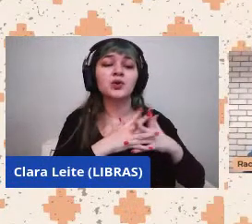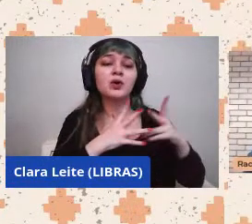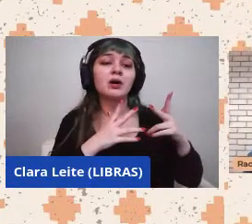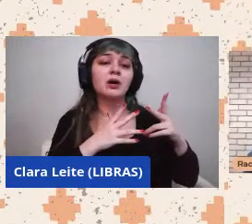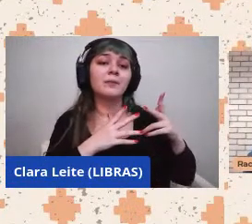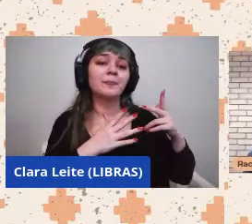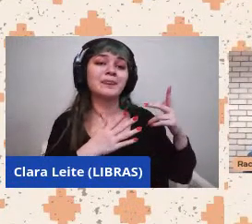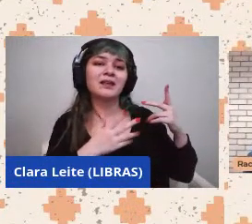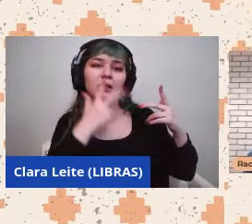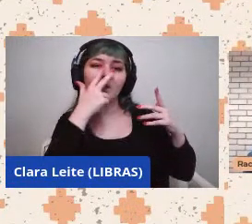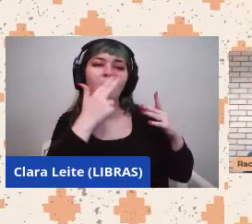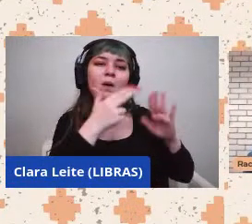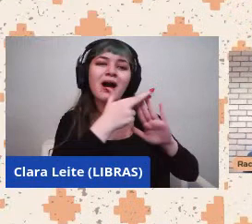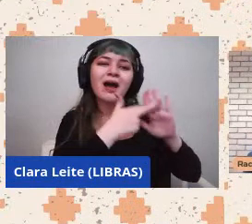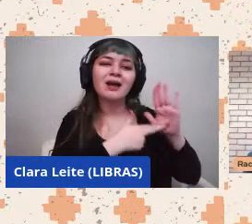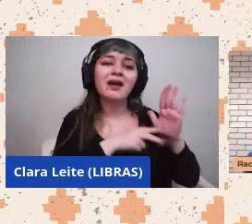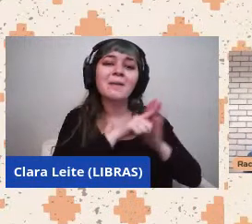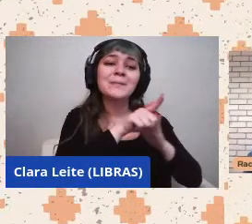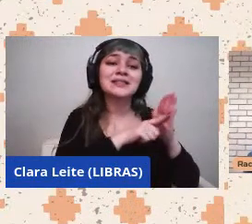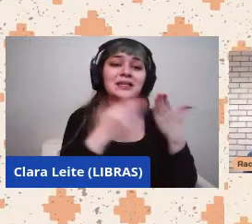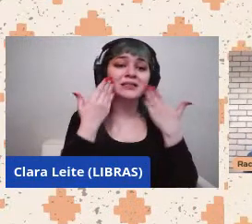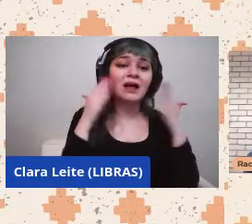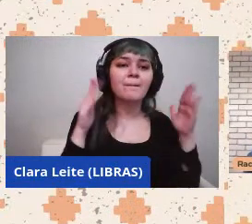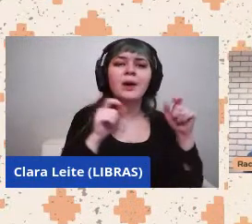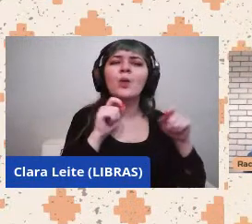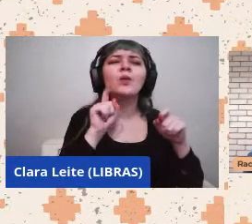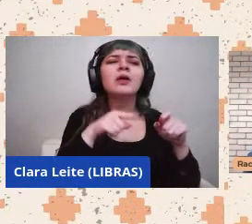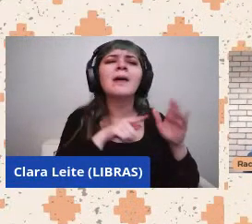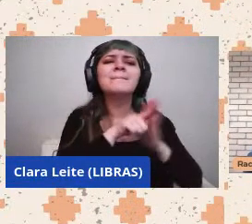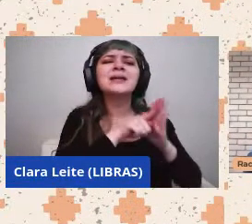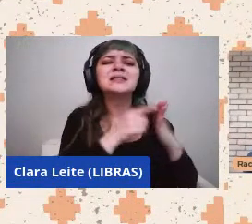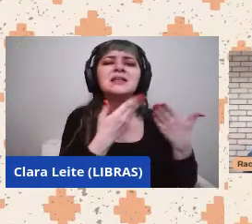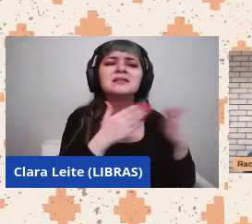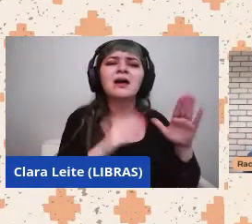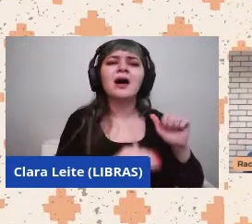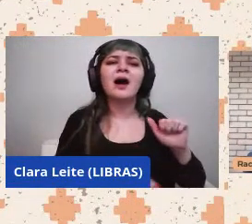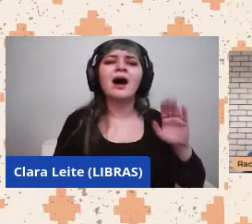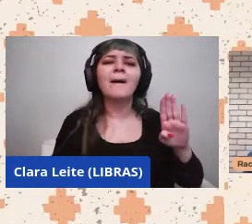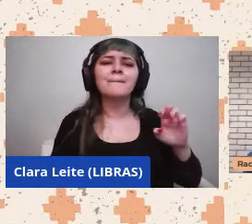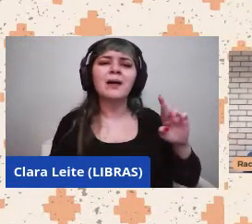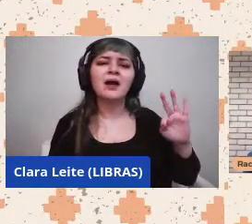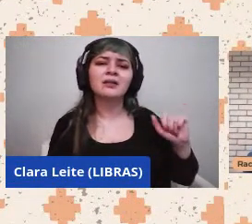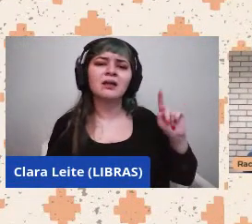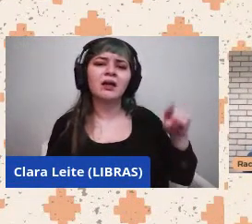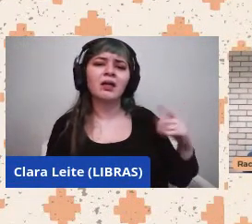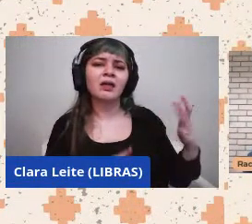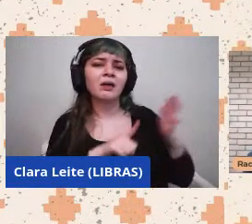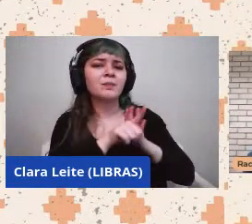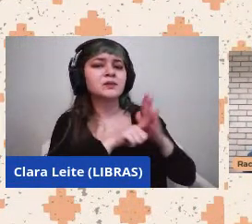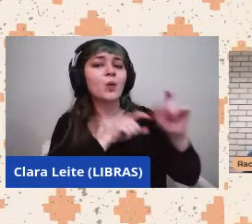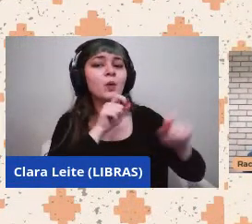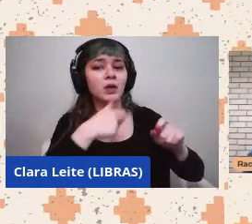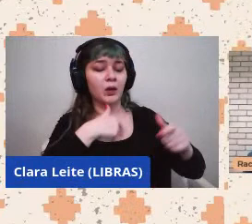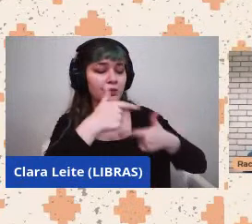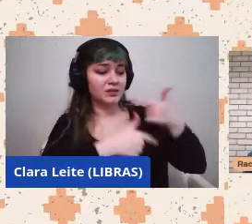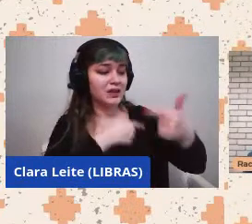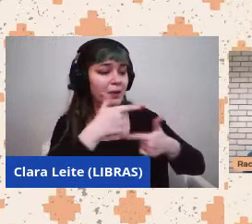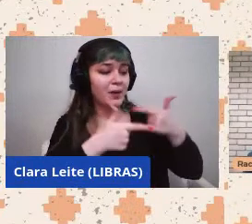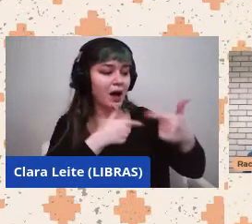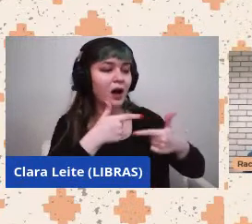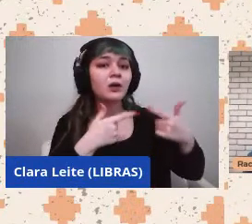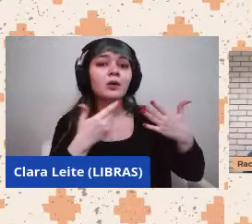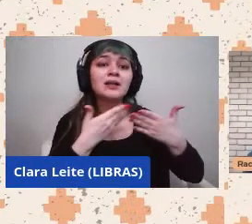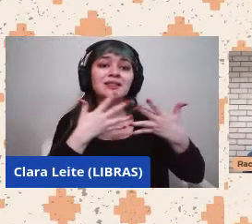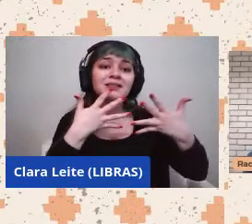research. So when I talk about open research here, I mean the pressure to make what we're doing much more transparent, both